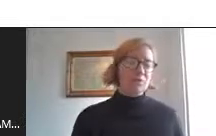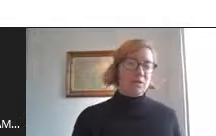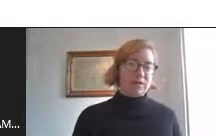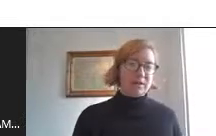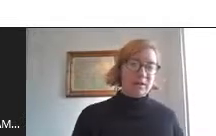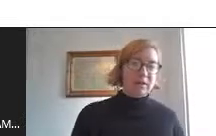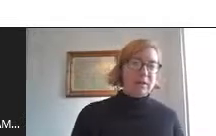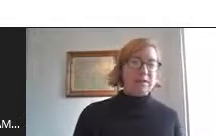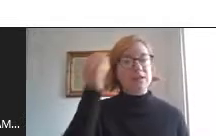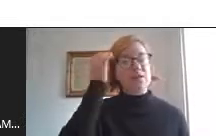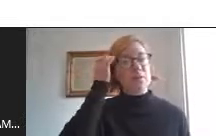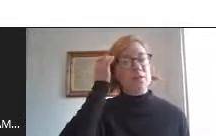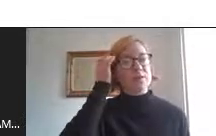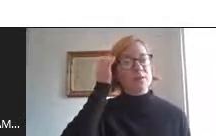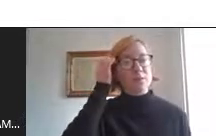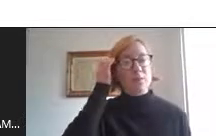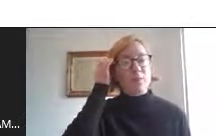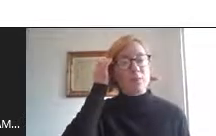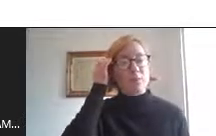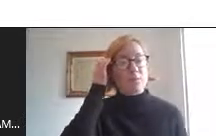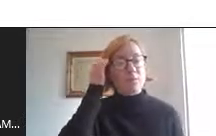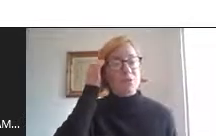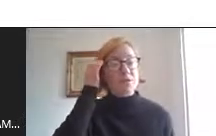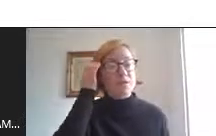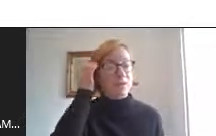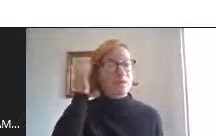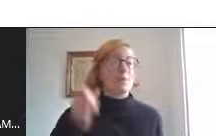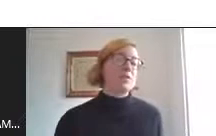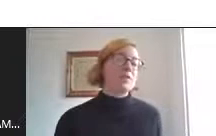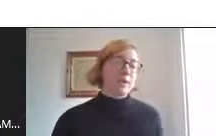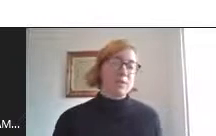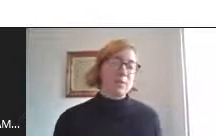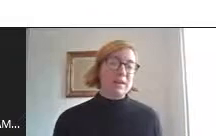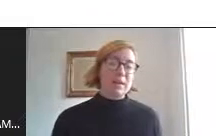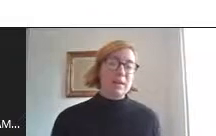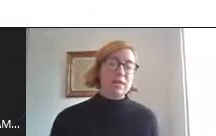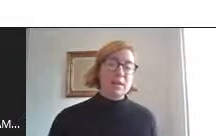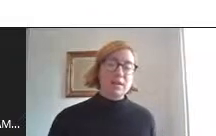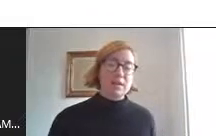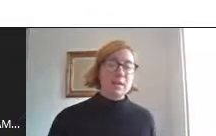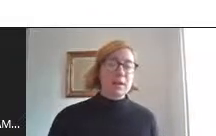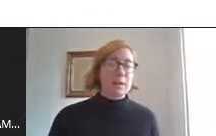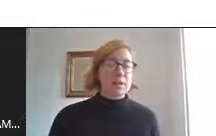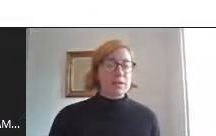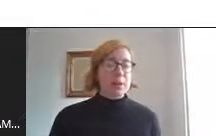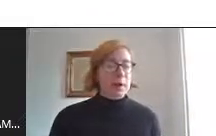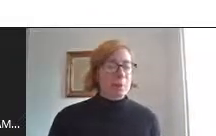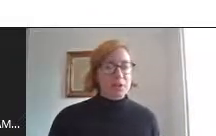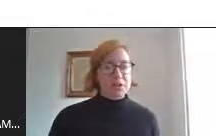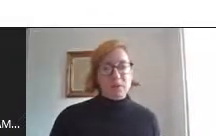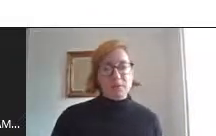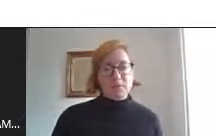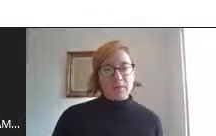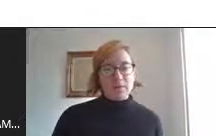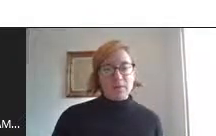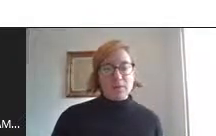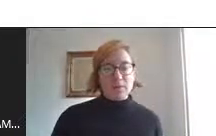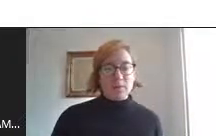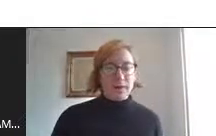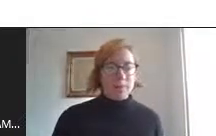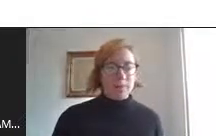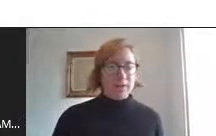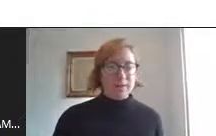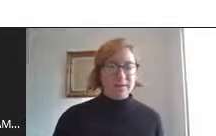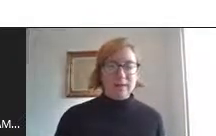So how do we treat selective mutism? So a big one is reducing those perpetuating or maintaining factors. So I'll show you as well,